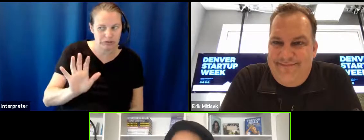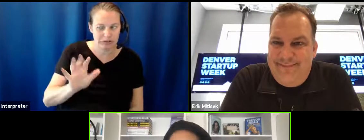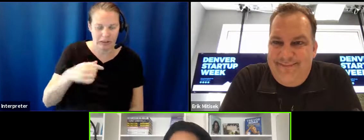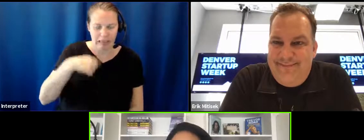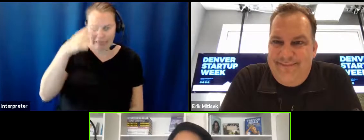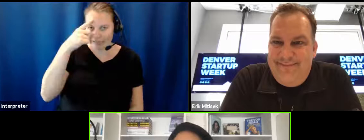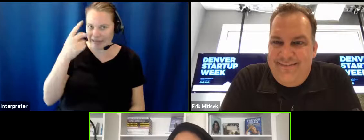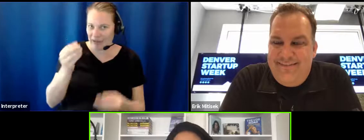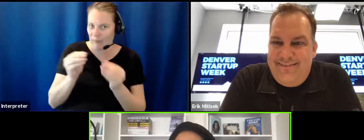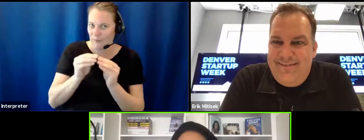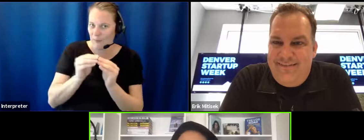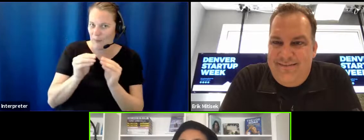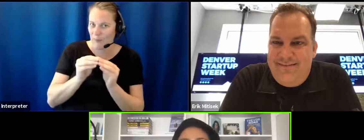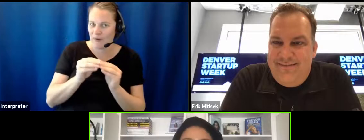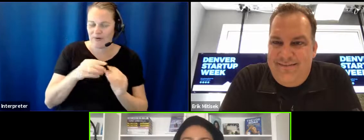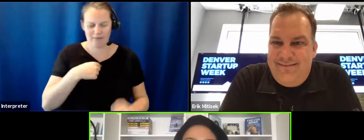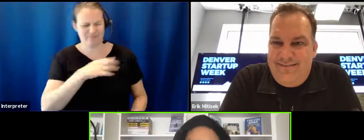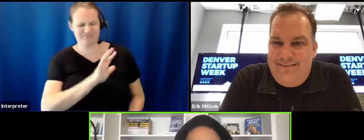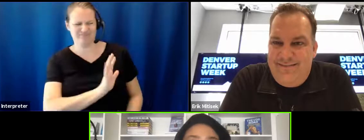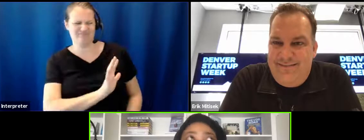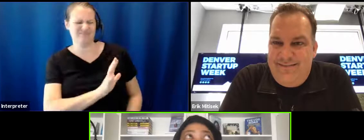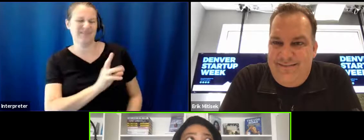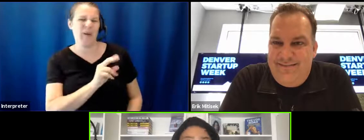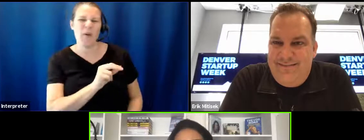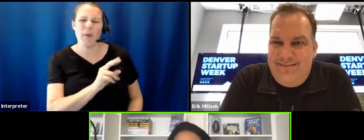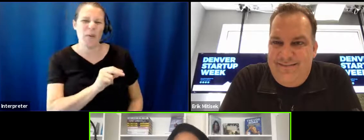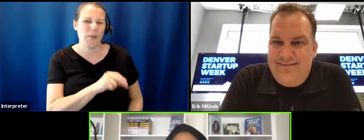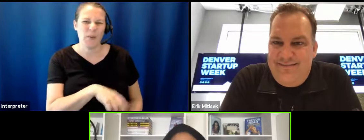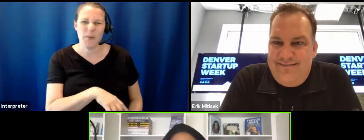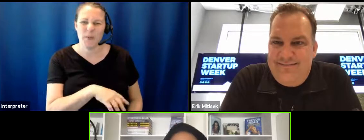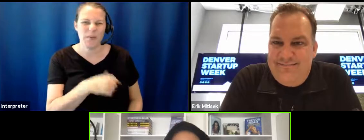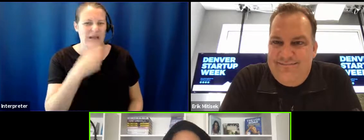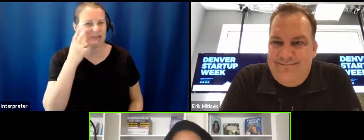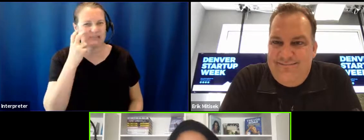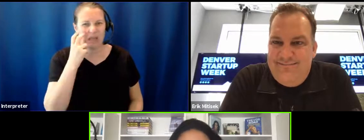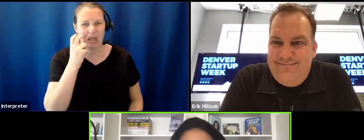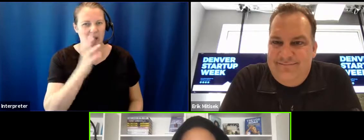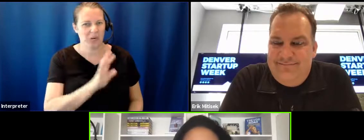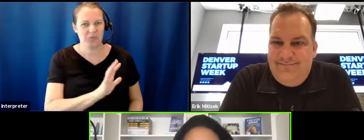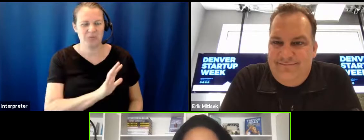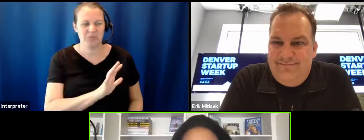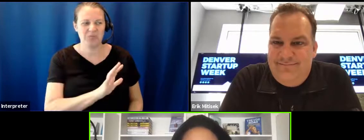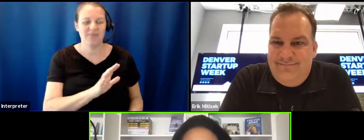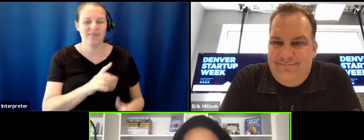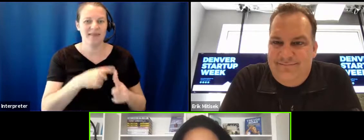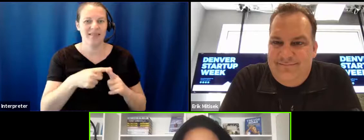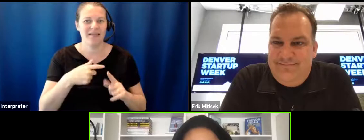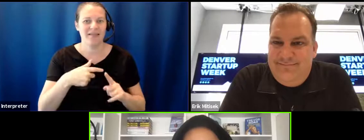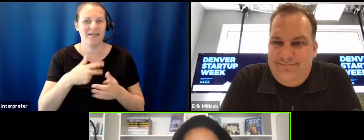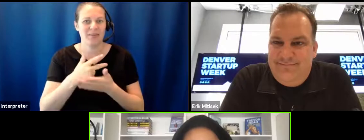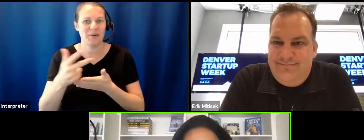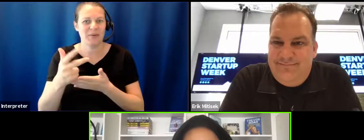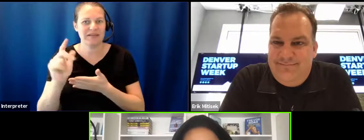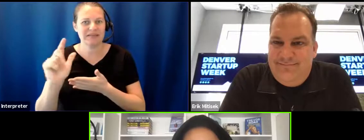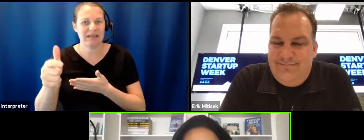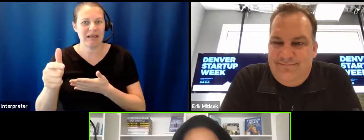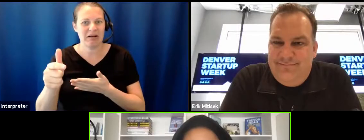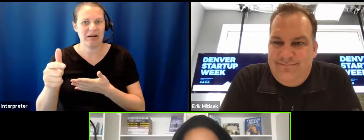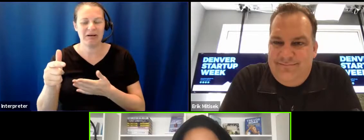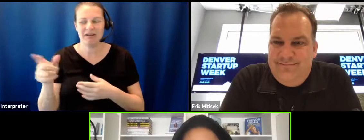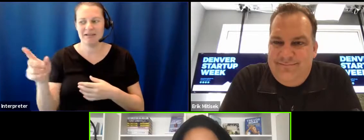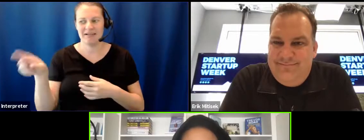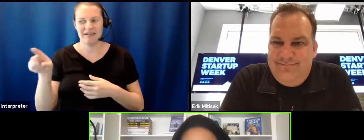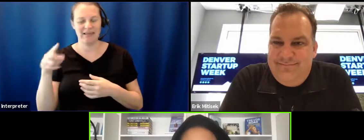something more to this. So I'm like, no, there's no way. There's no way. And then a few weeks later, they sent me a message. They said,